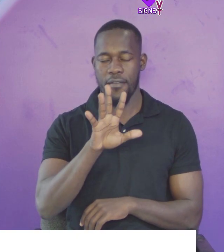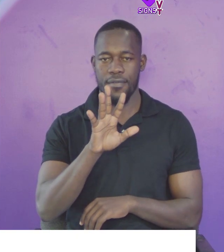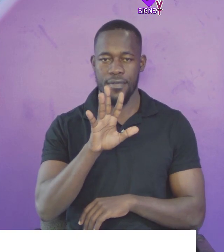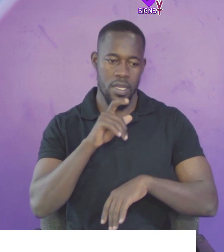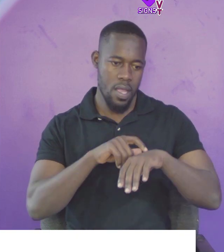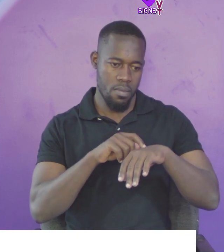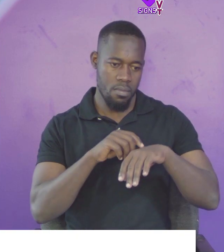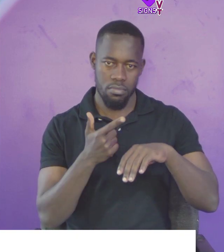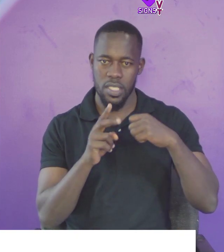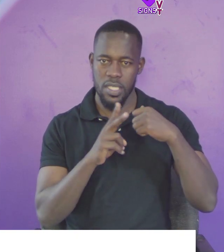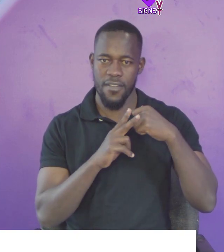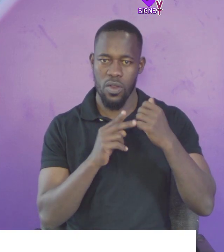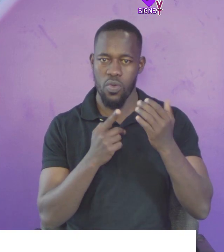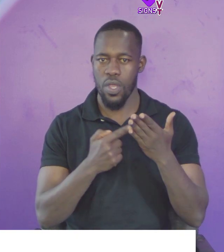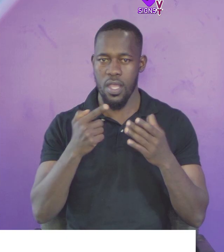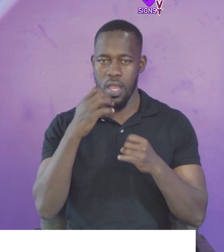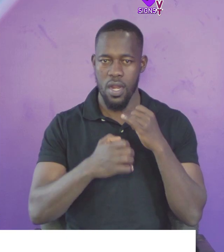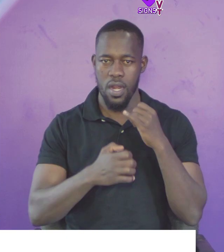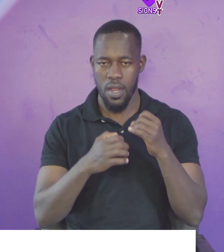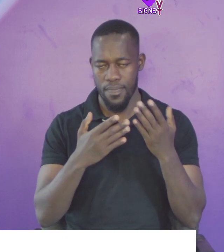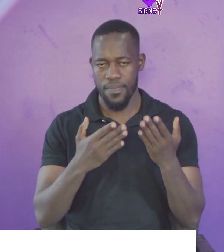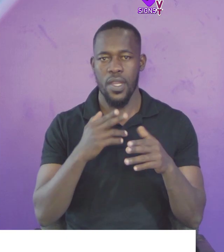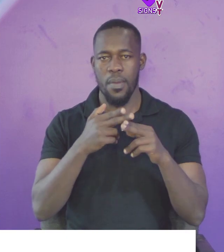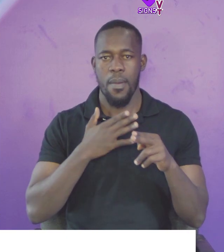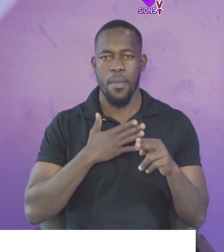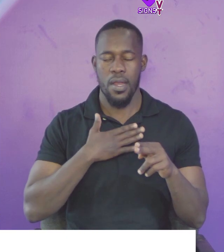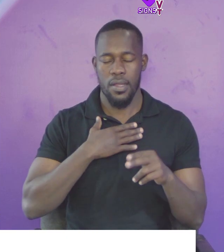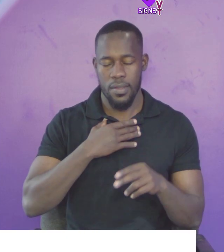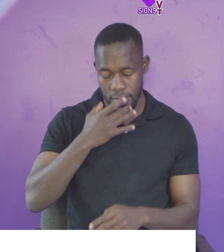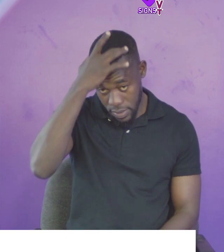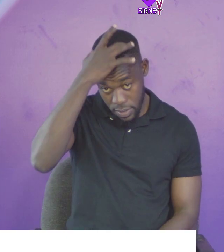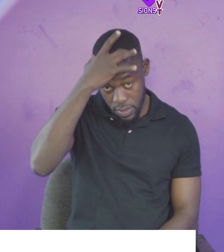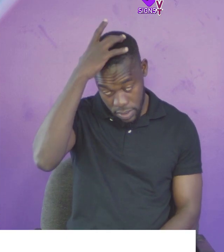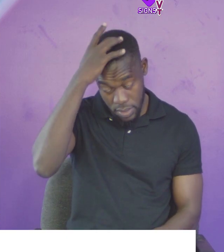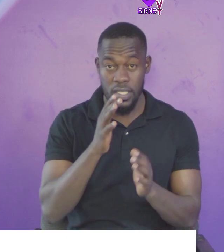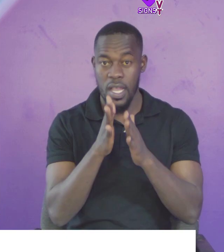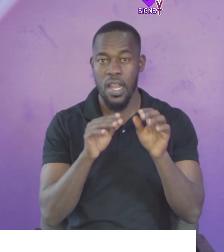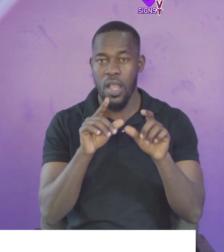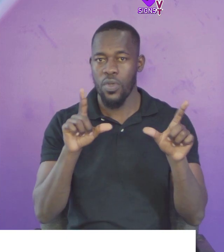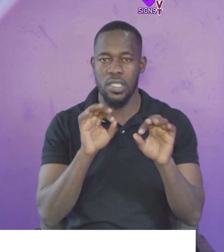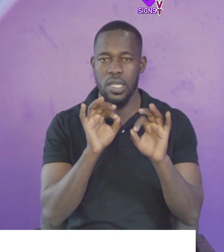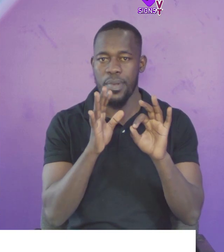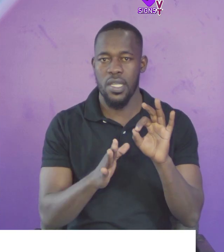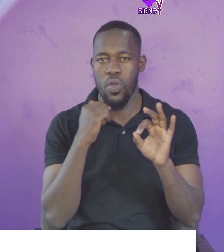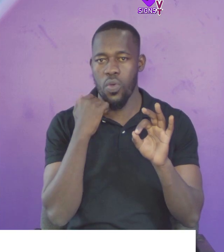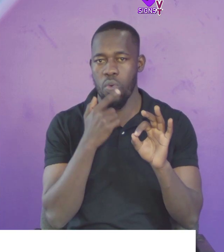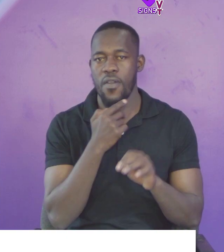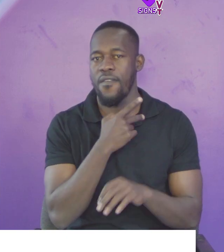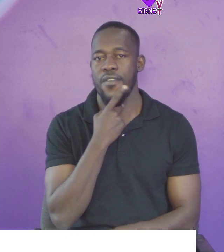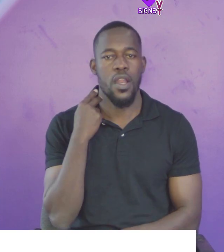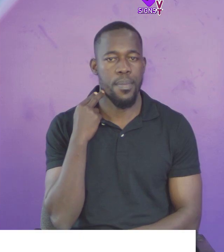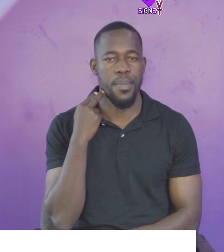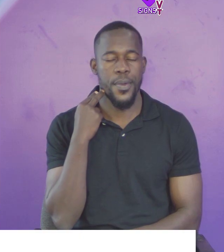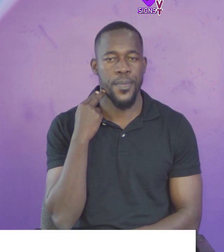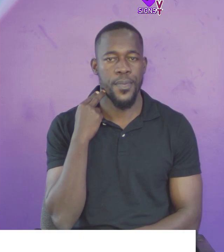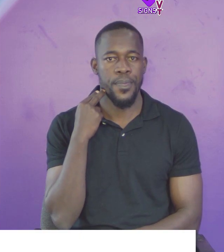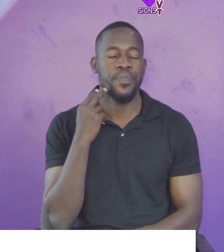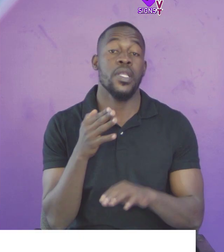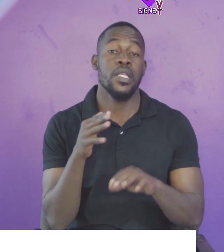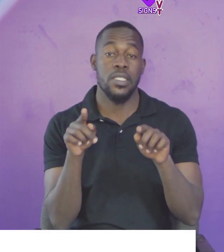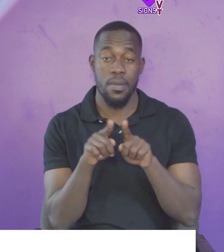for Science Weekend Prime Edition. My name is Chris Mololo. Our sign language interpreter is Philip Omondi,